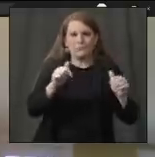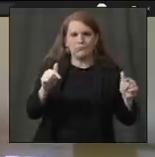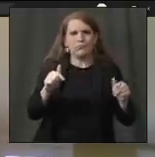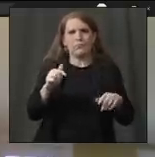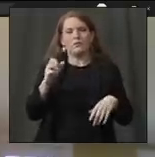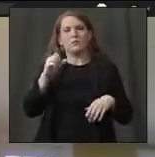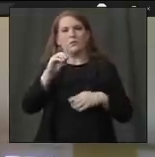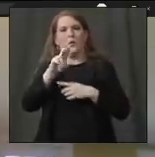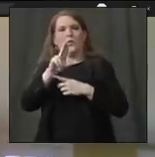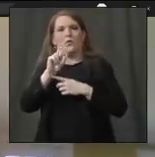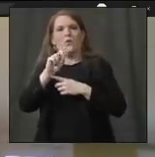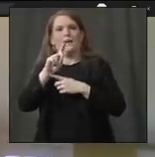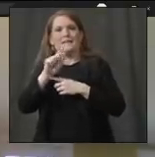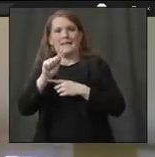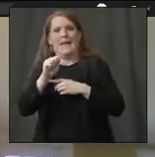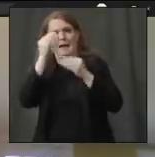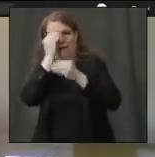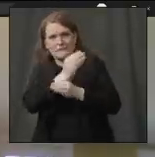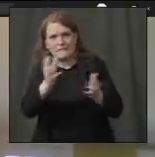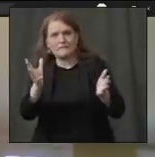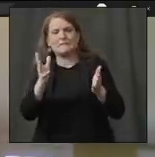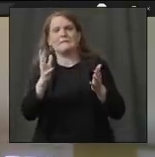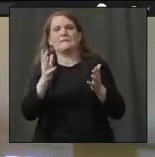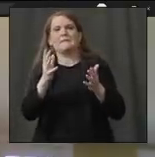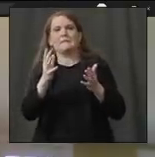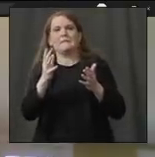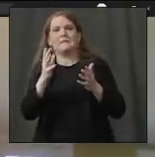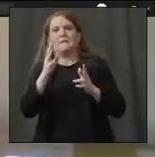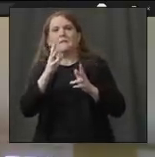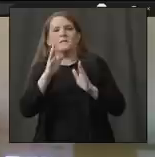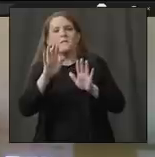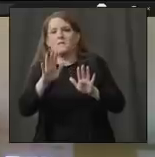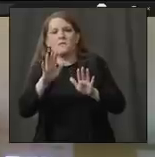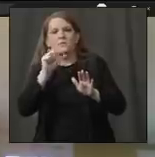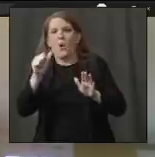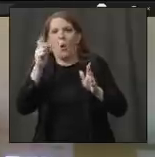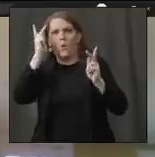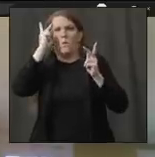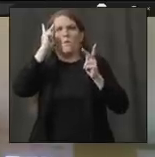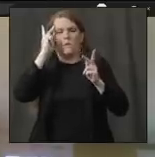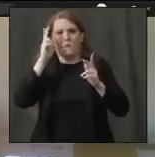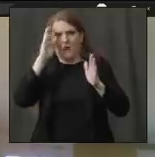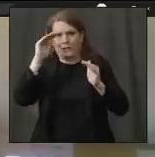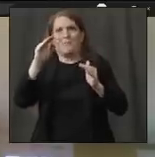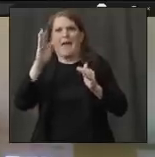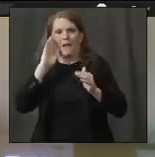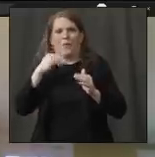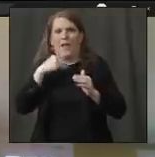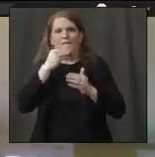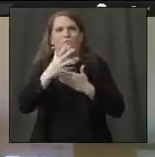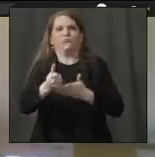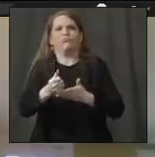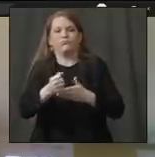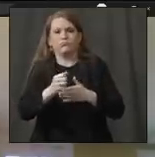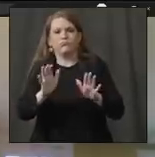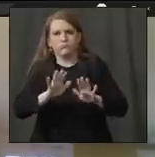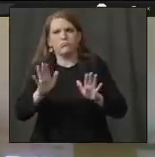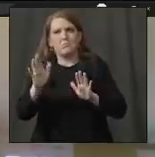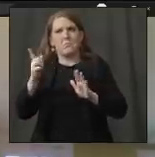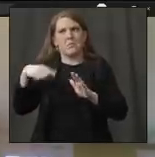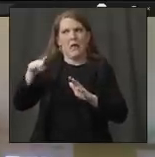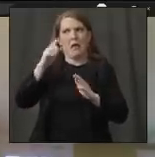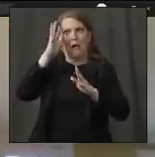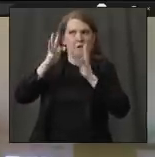messages that people should not plan on experiencing food shortages. So it'll be interesting to see where that